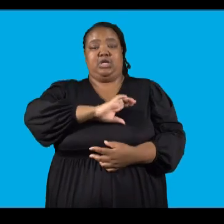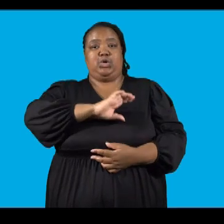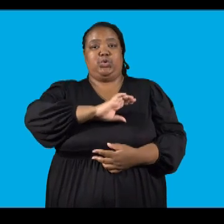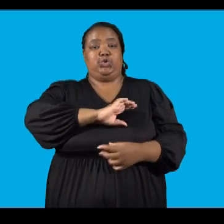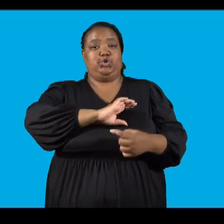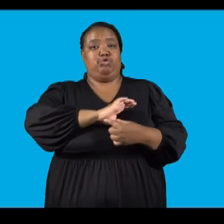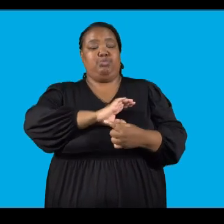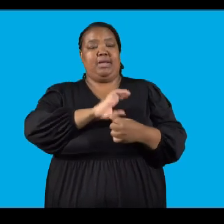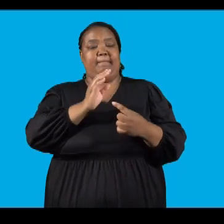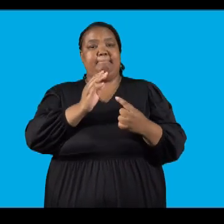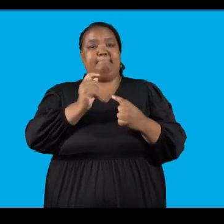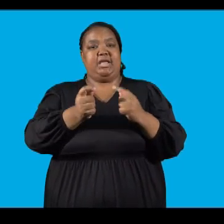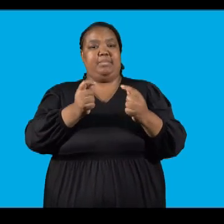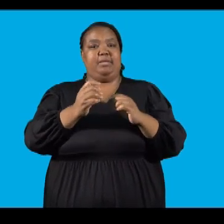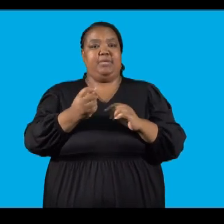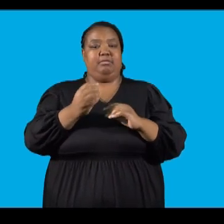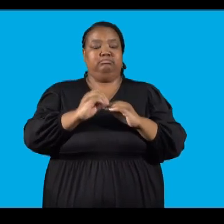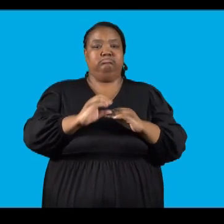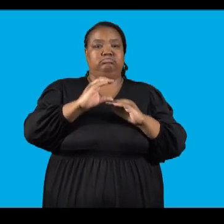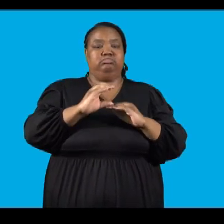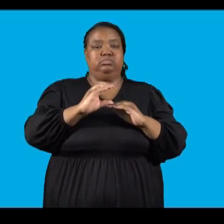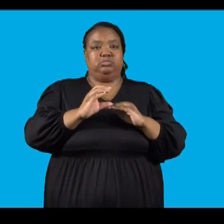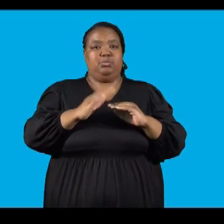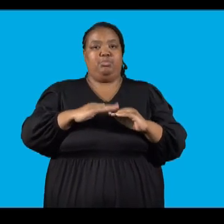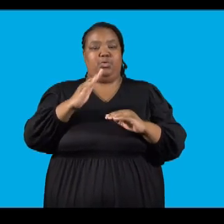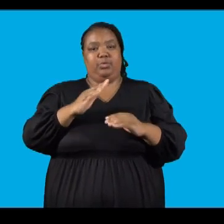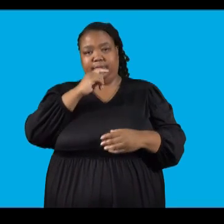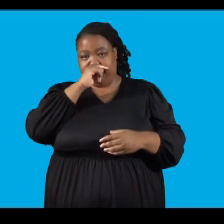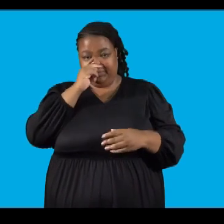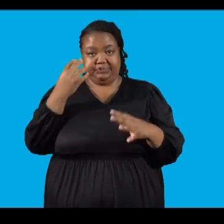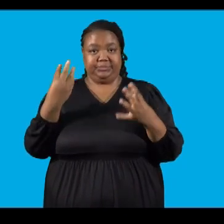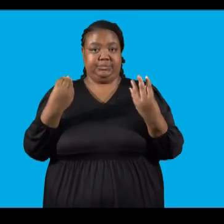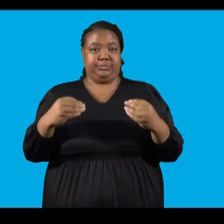Consumers may end up paying higher prices for goods and services.